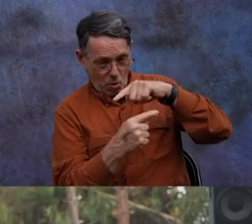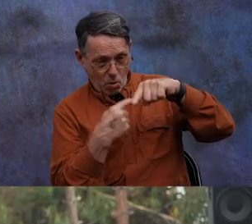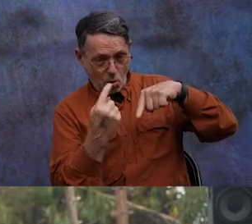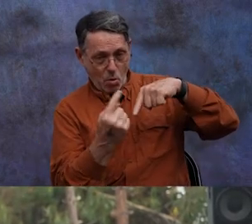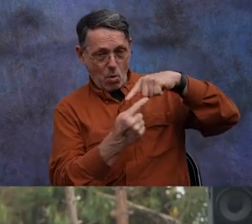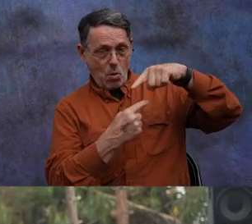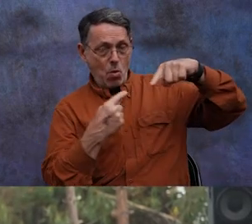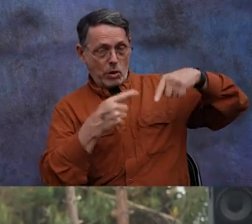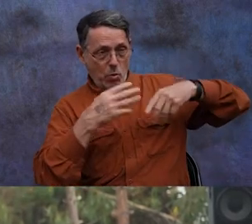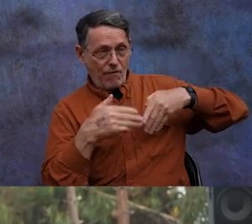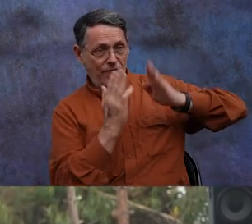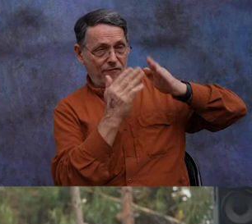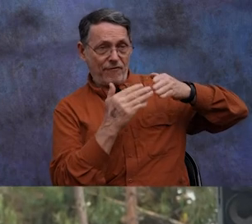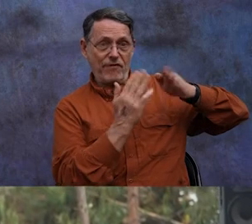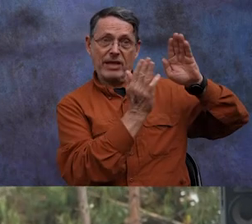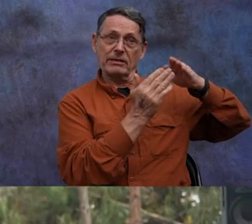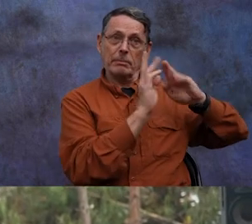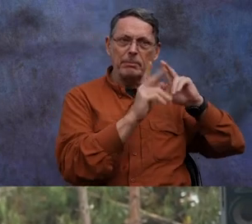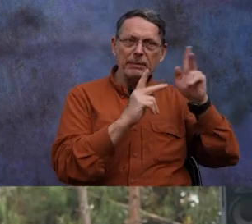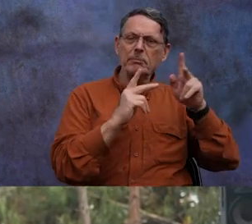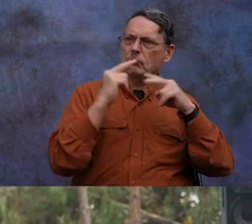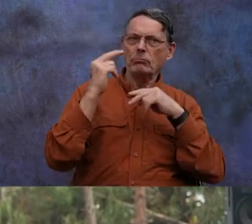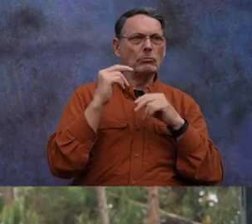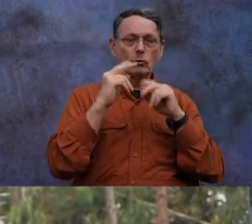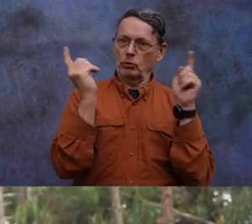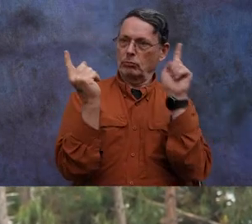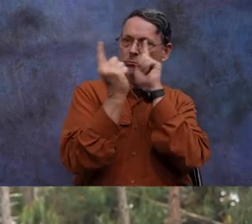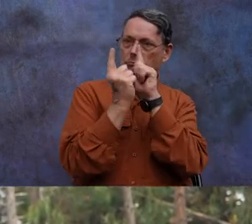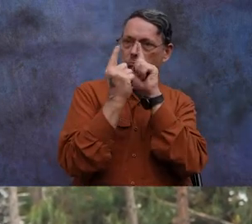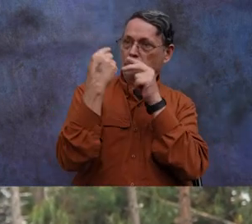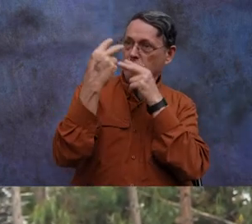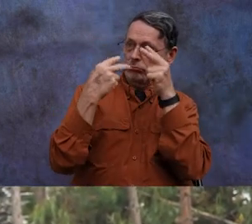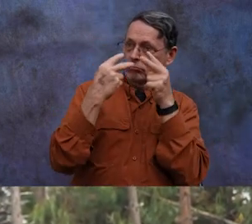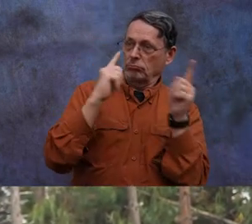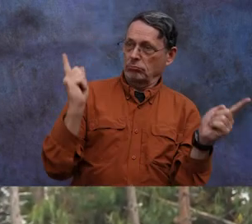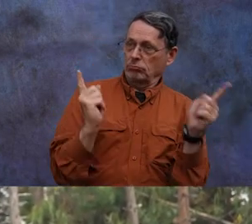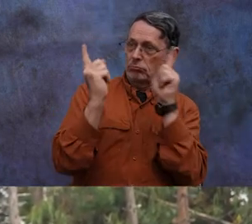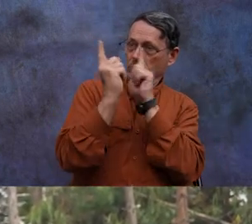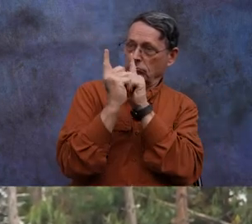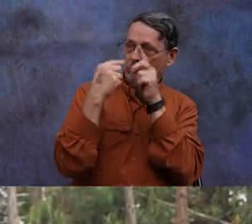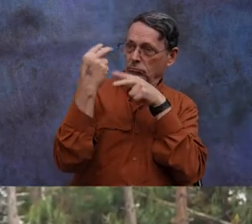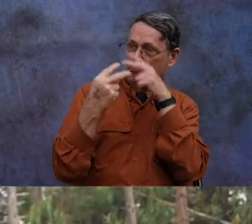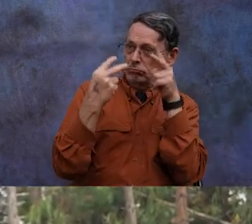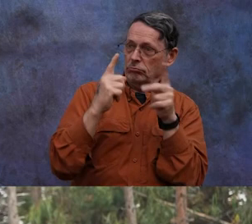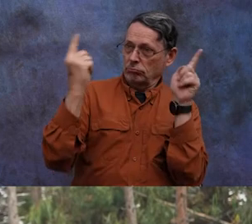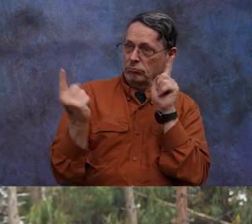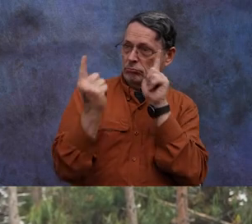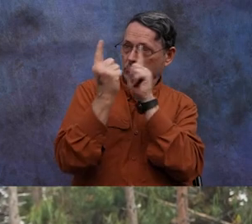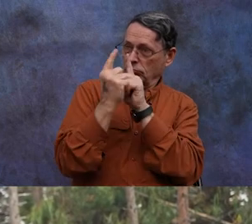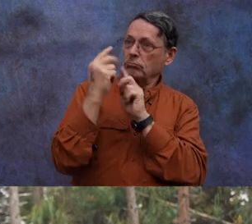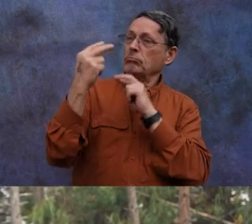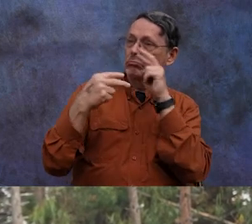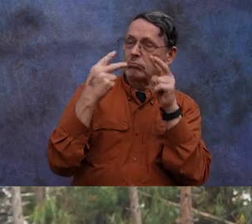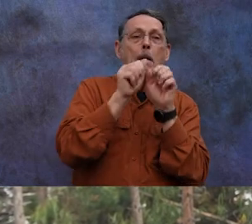past them. It's really nice to look people in the eye when you do that and really bless everyone with your